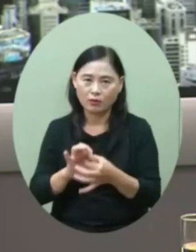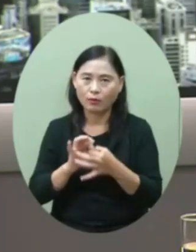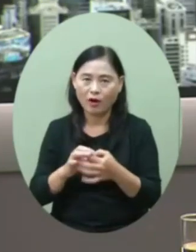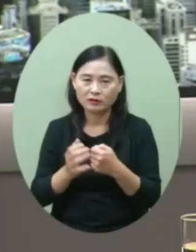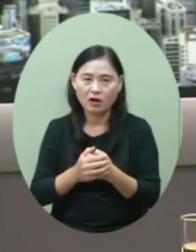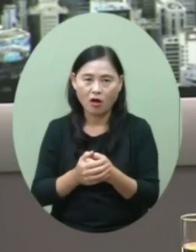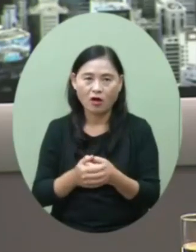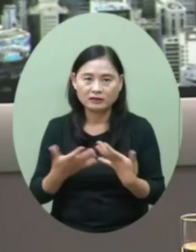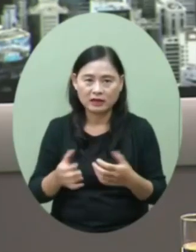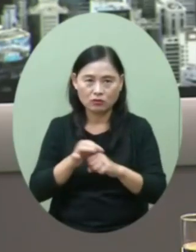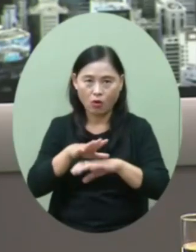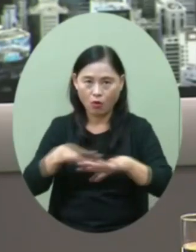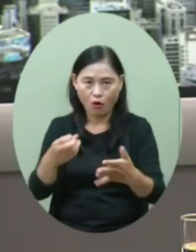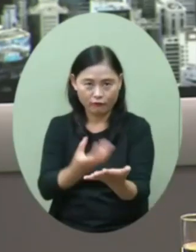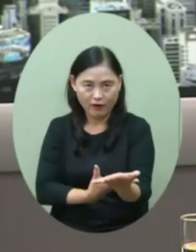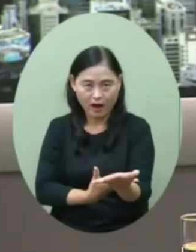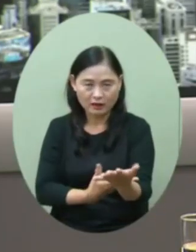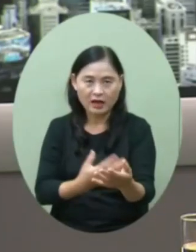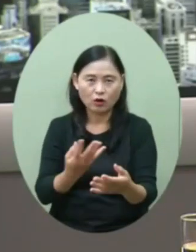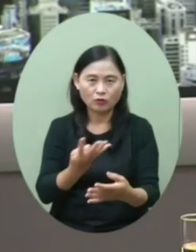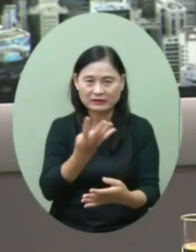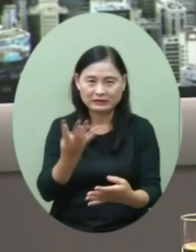this. Of course, we are talking about